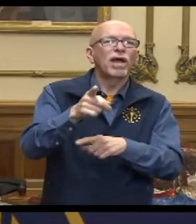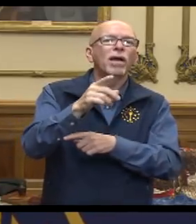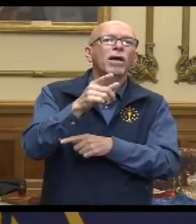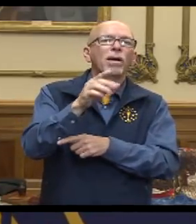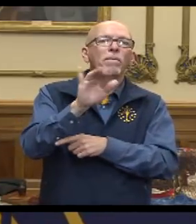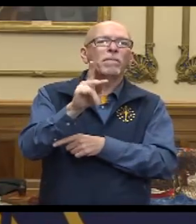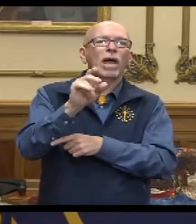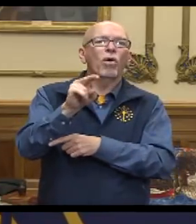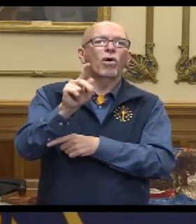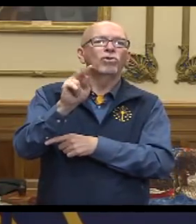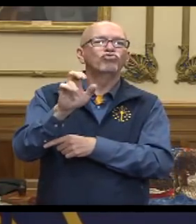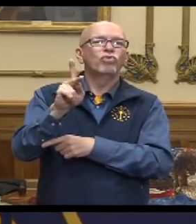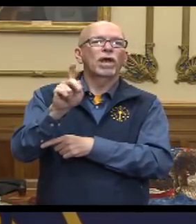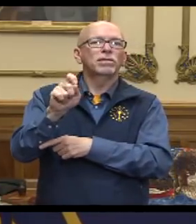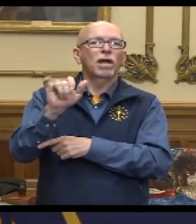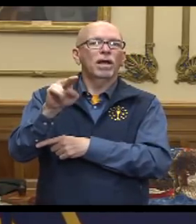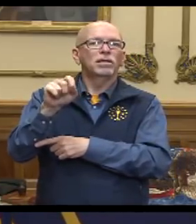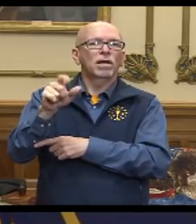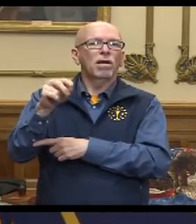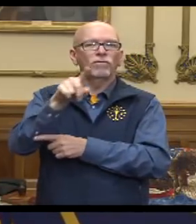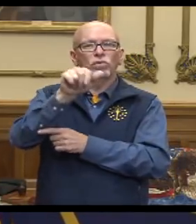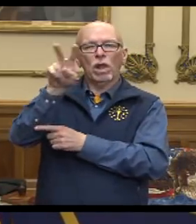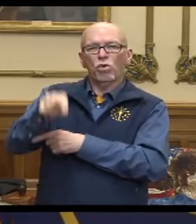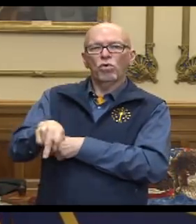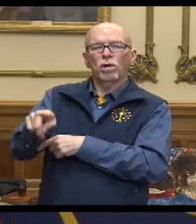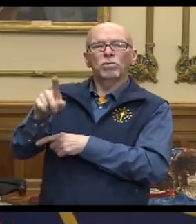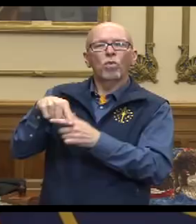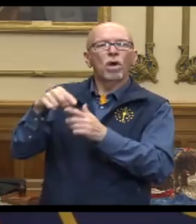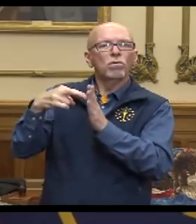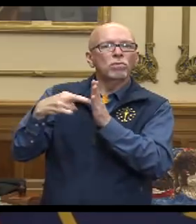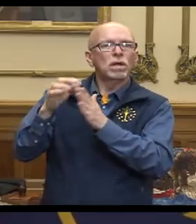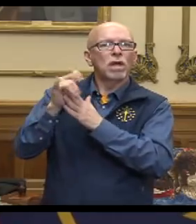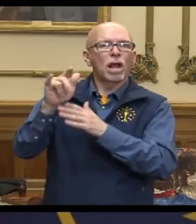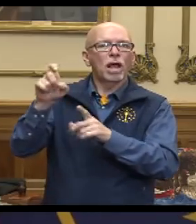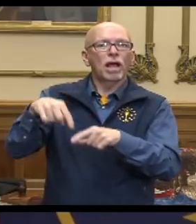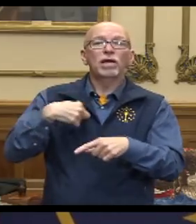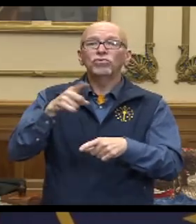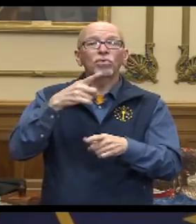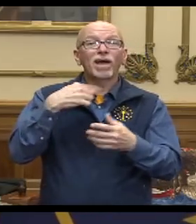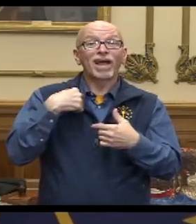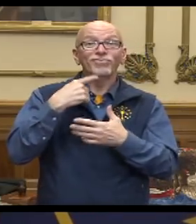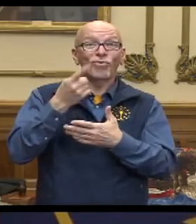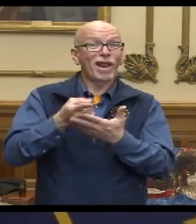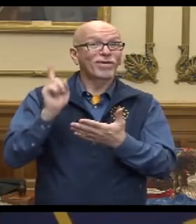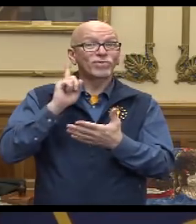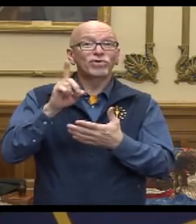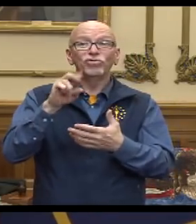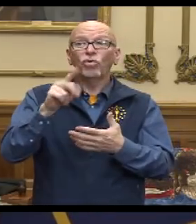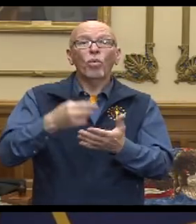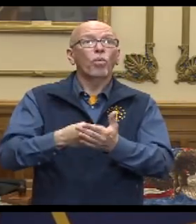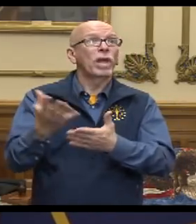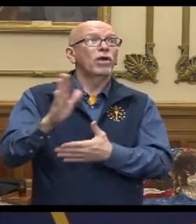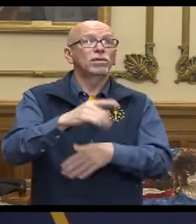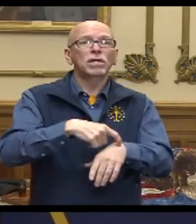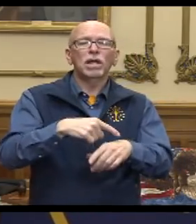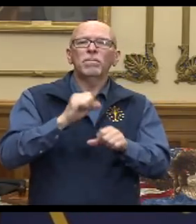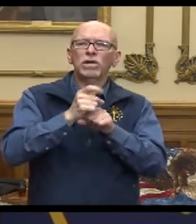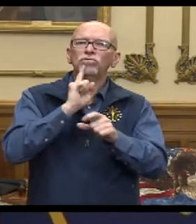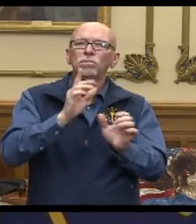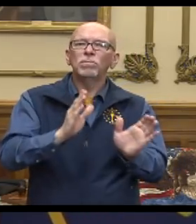backontrack.in.gov and review those guidelines to prepare. Now, last week I said, don't squander this time. Let's